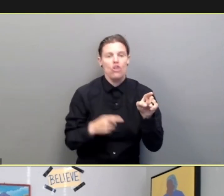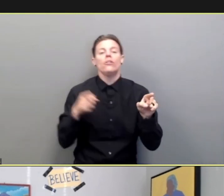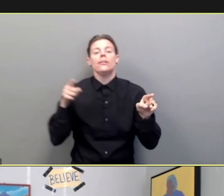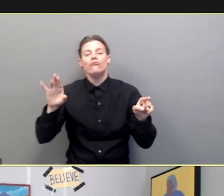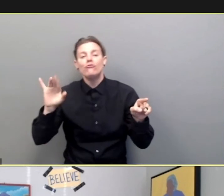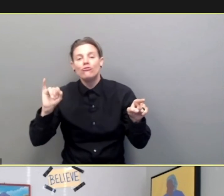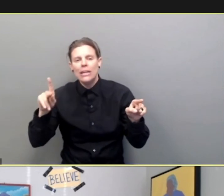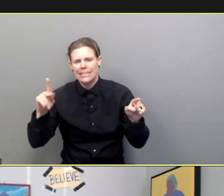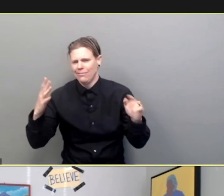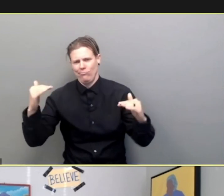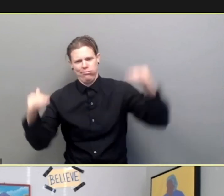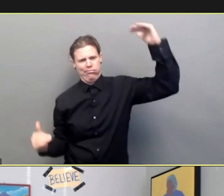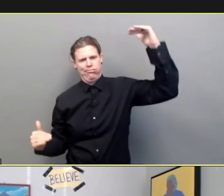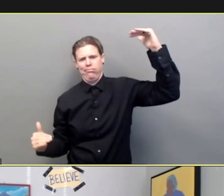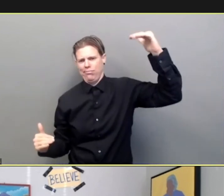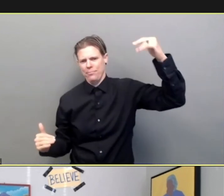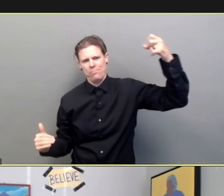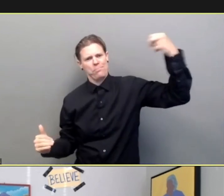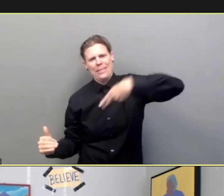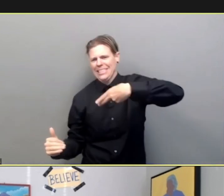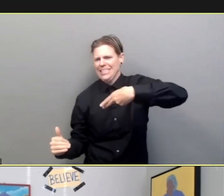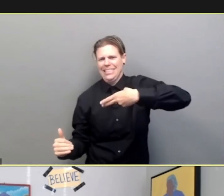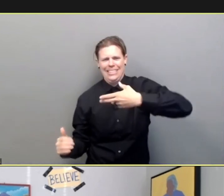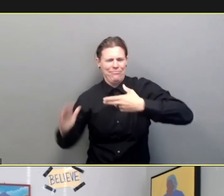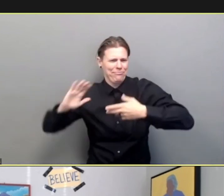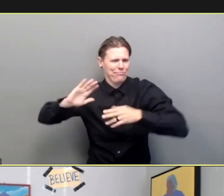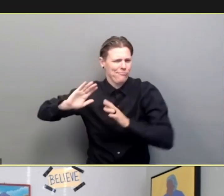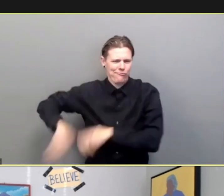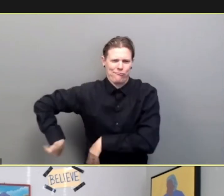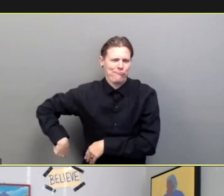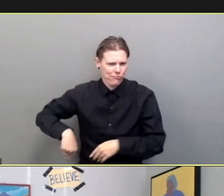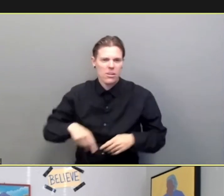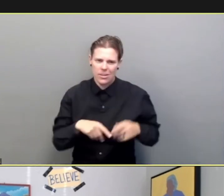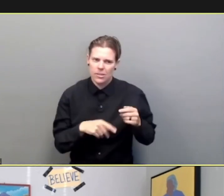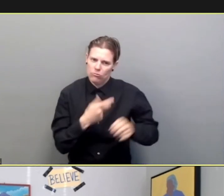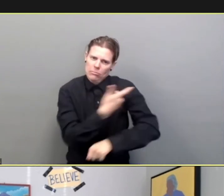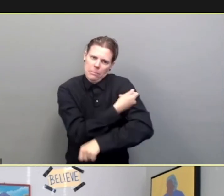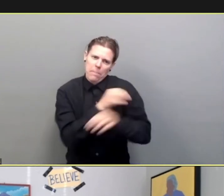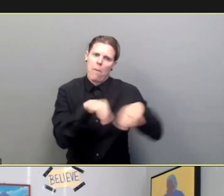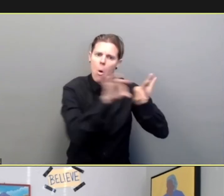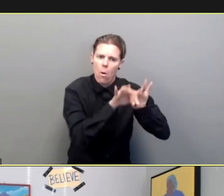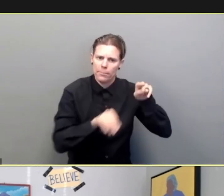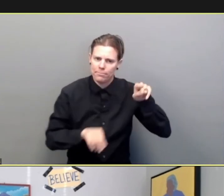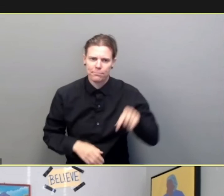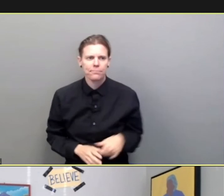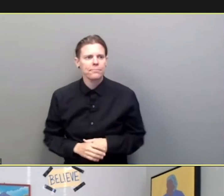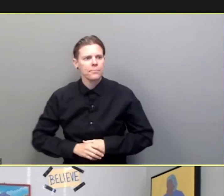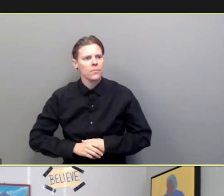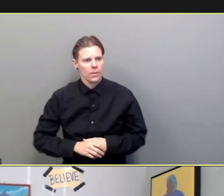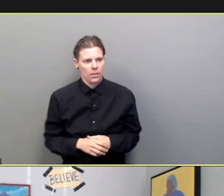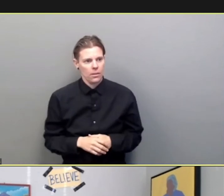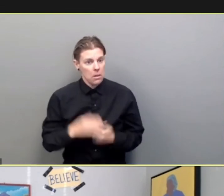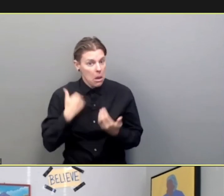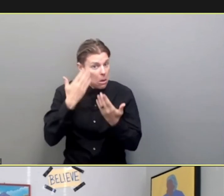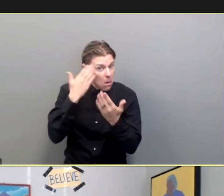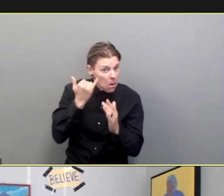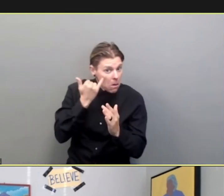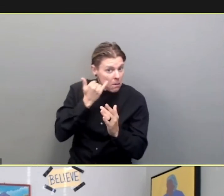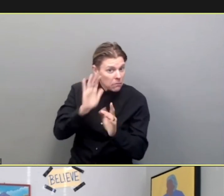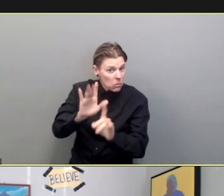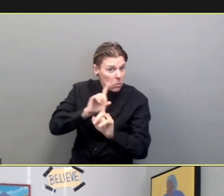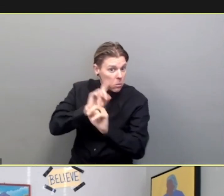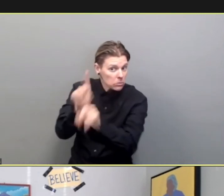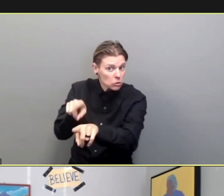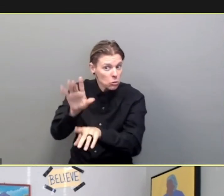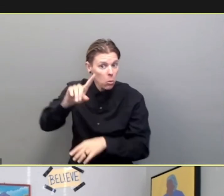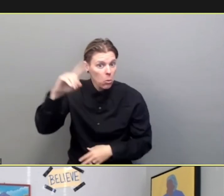is self-limiting. And so I'm not sure if I can answer directly what countries,